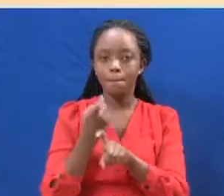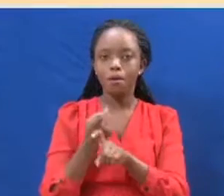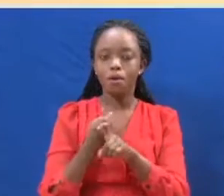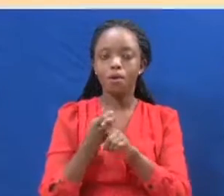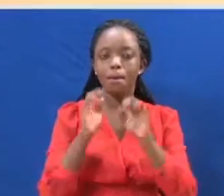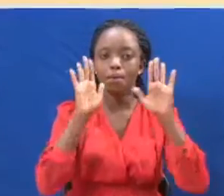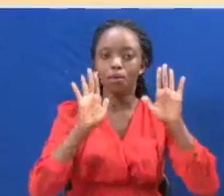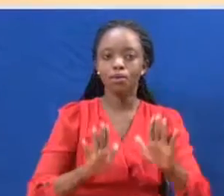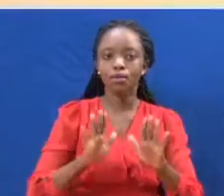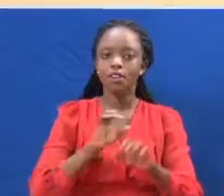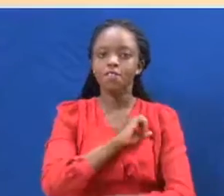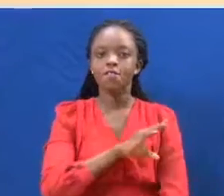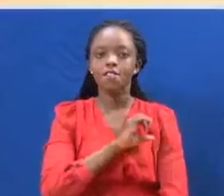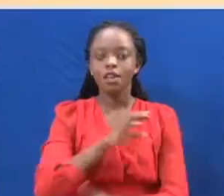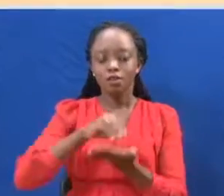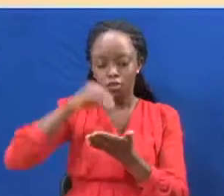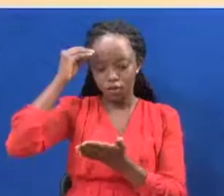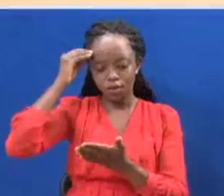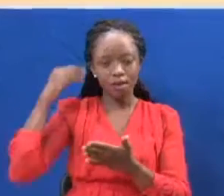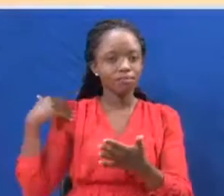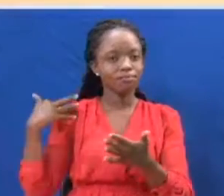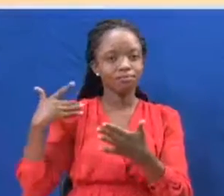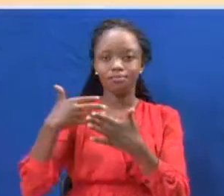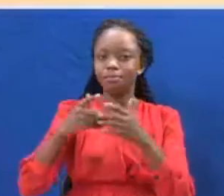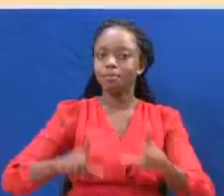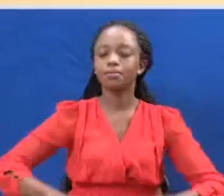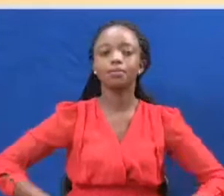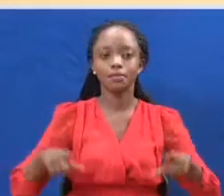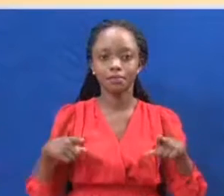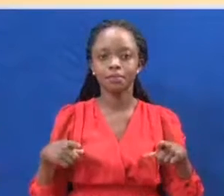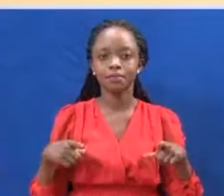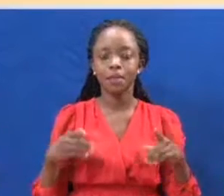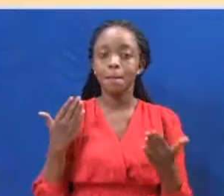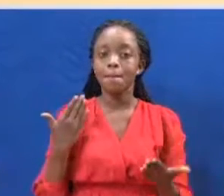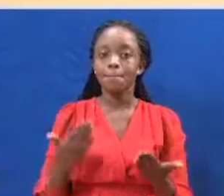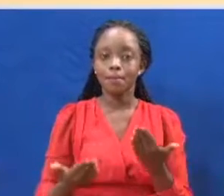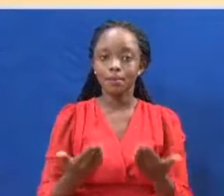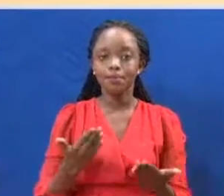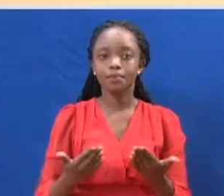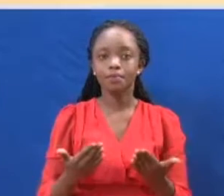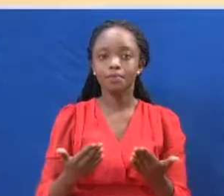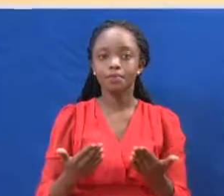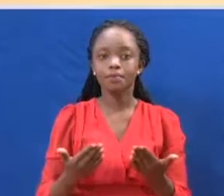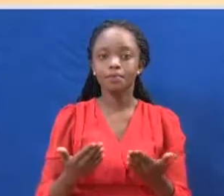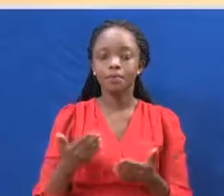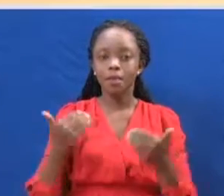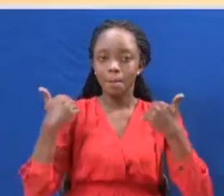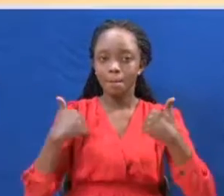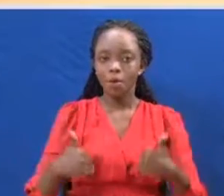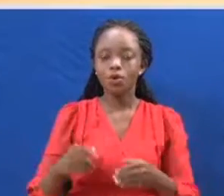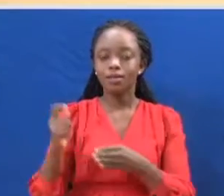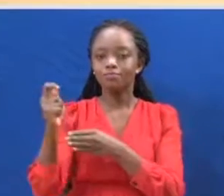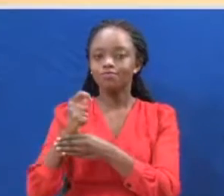they fear it all through their lives. Perhaps, you know, what I have been, because I have